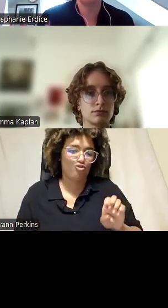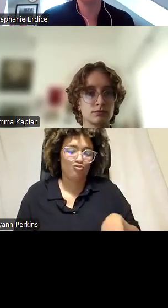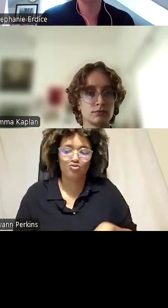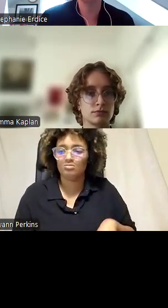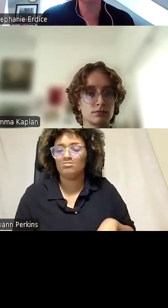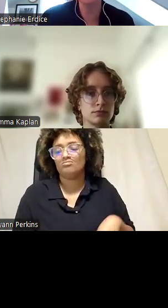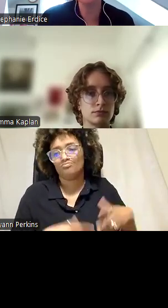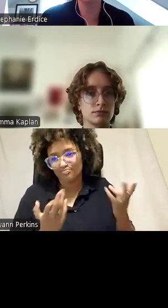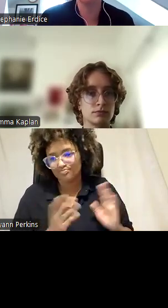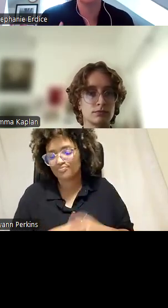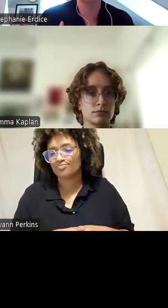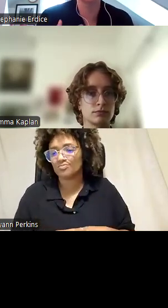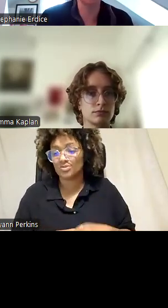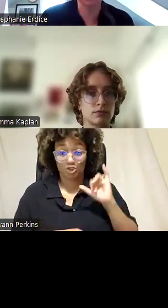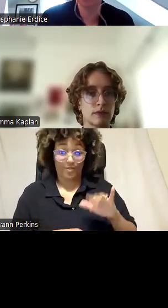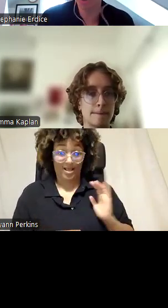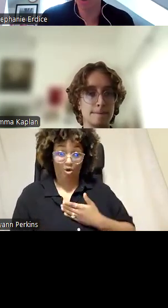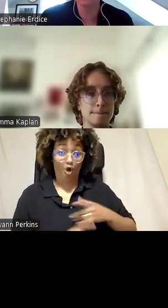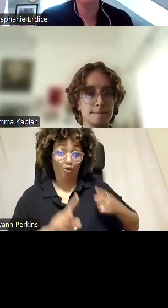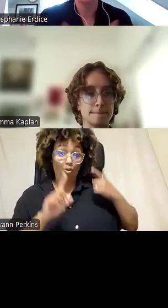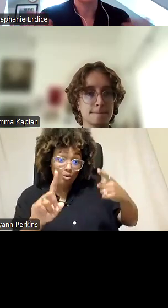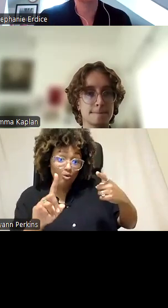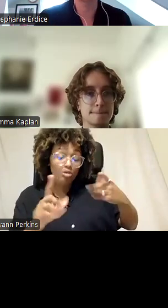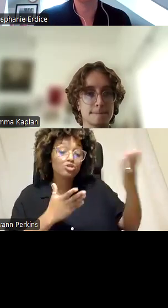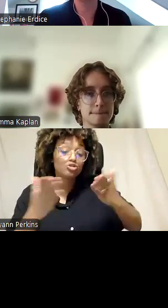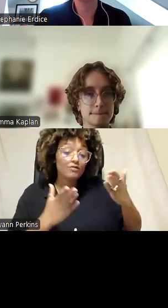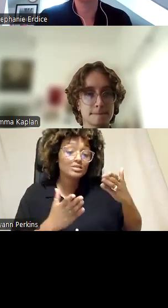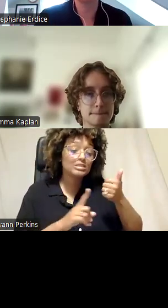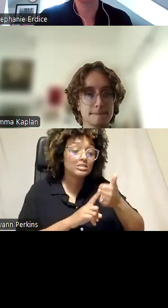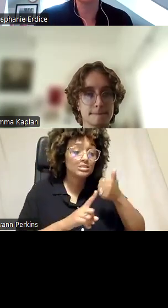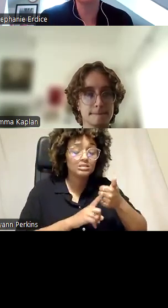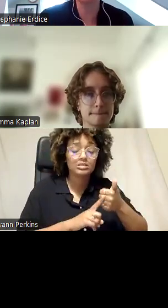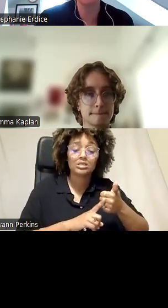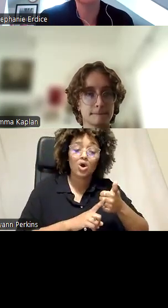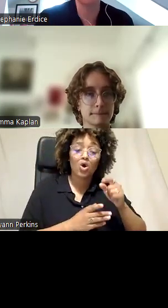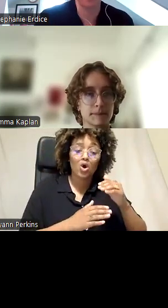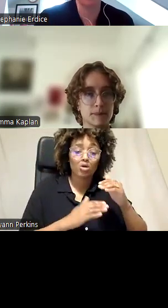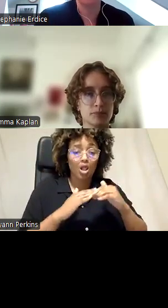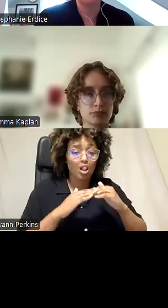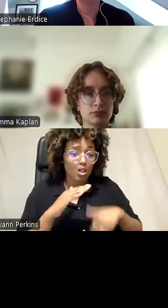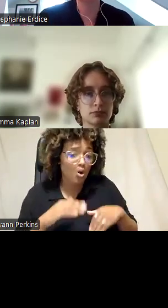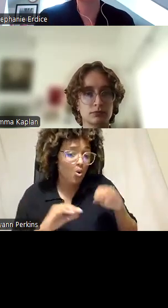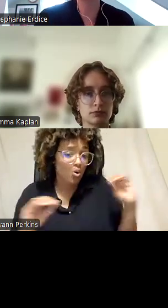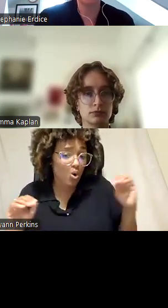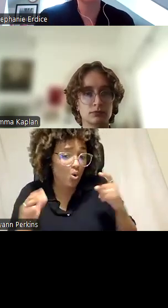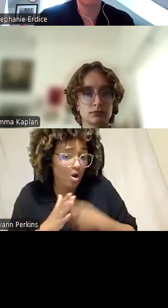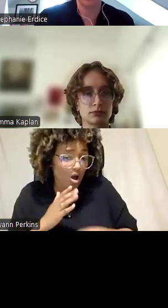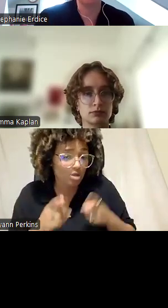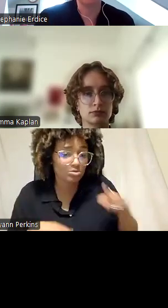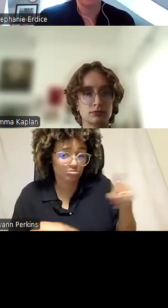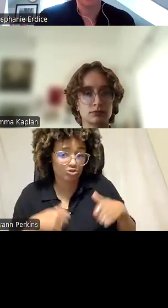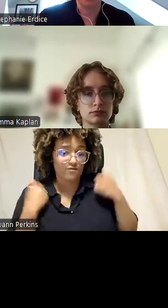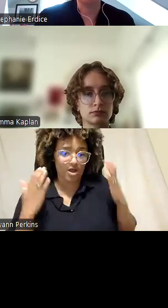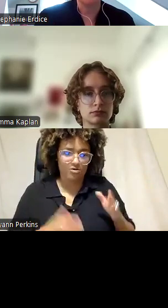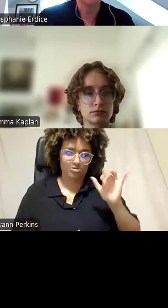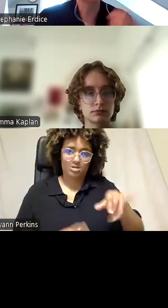our services are at low or no cost and that our survivors have what they need, but we're not there yet. So we're going to talk